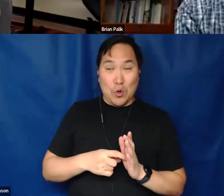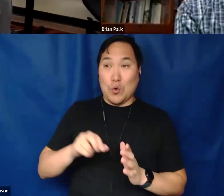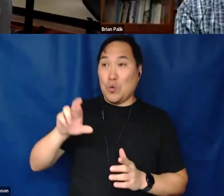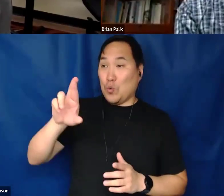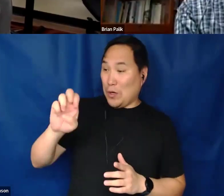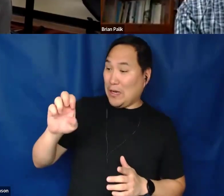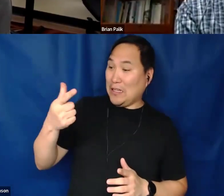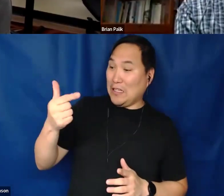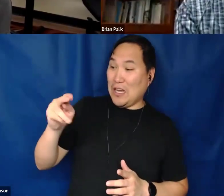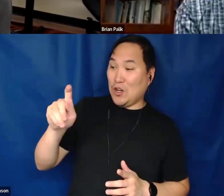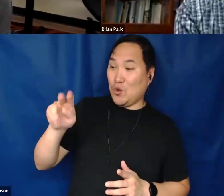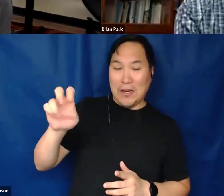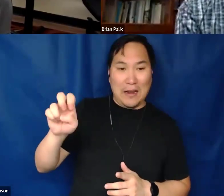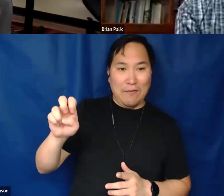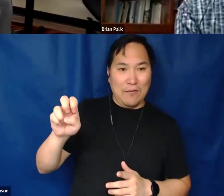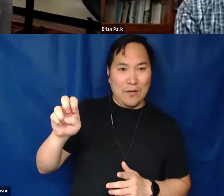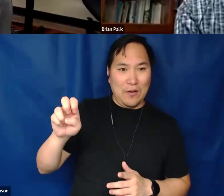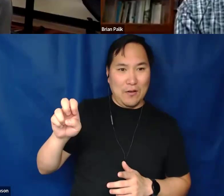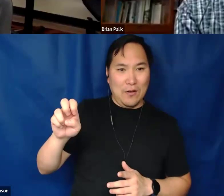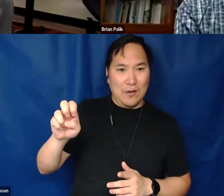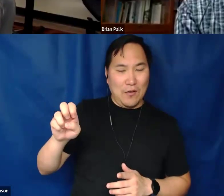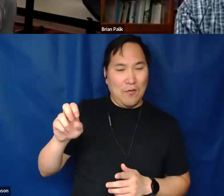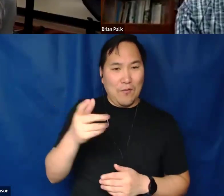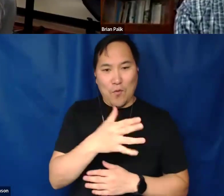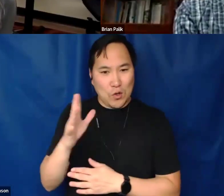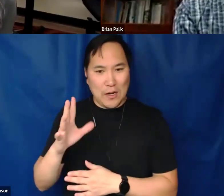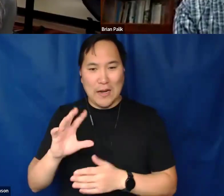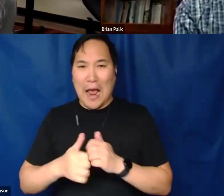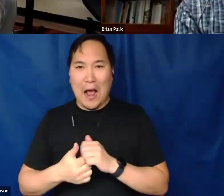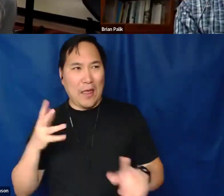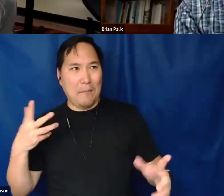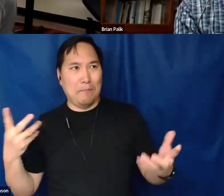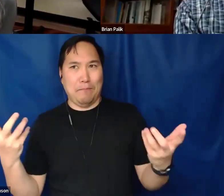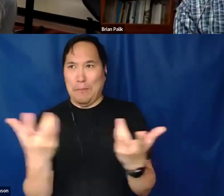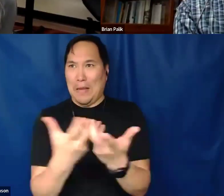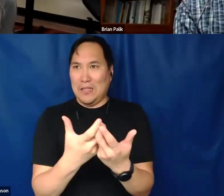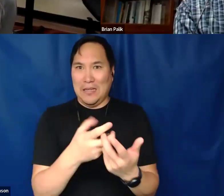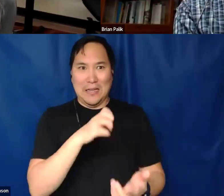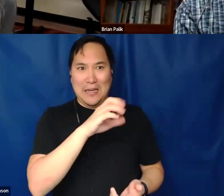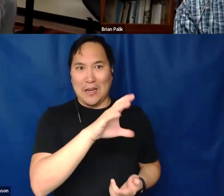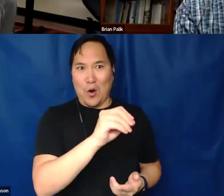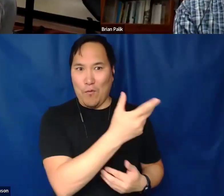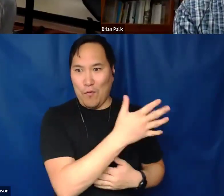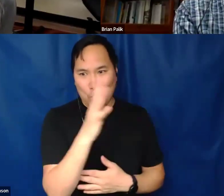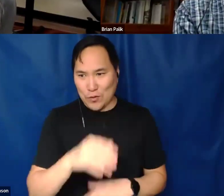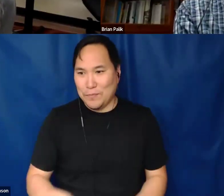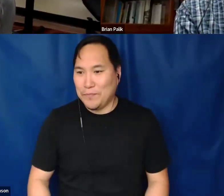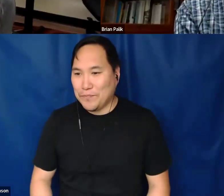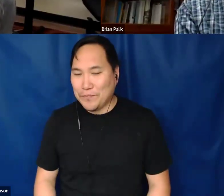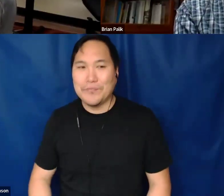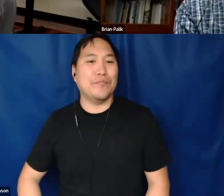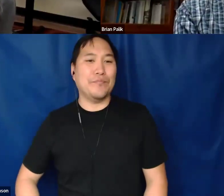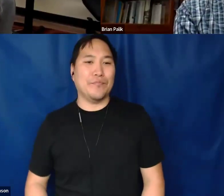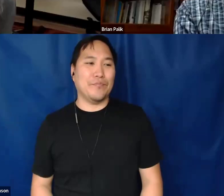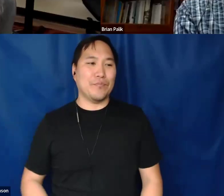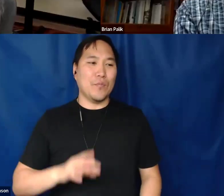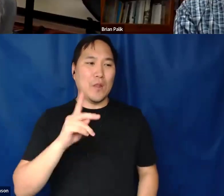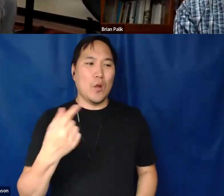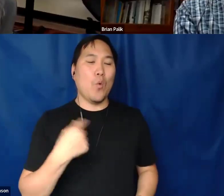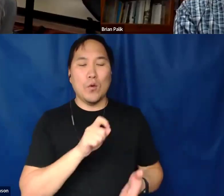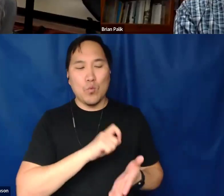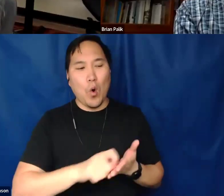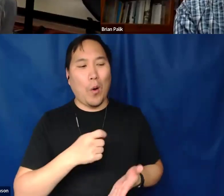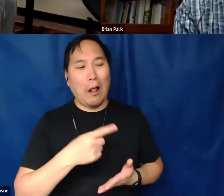as a term? How does it fit with ecological forestry? Well, so we have written about a